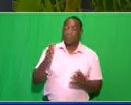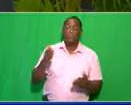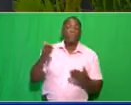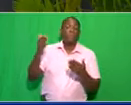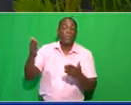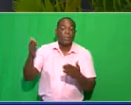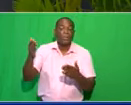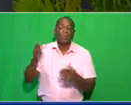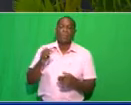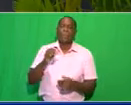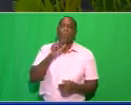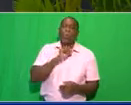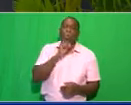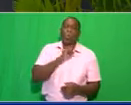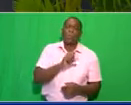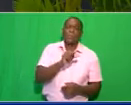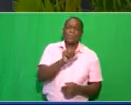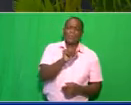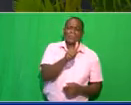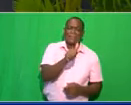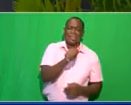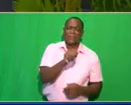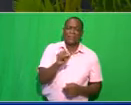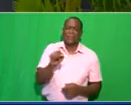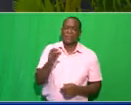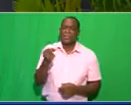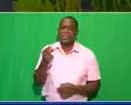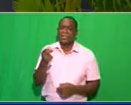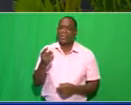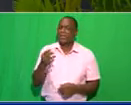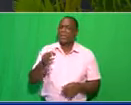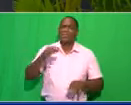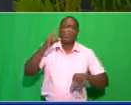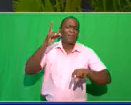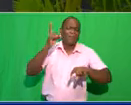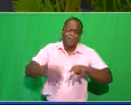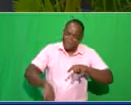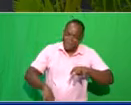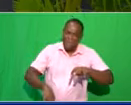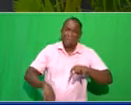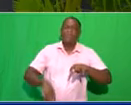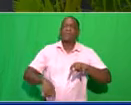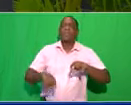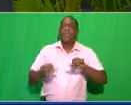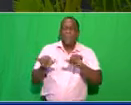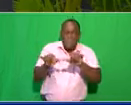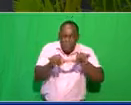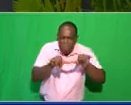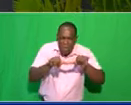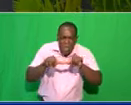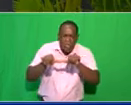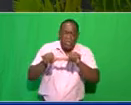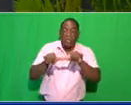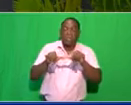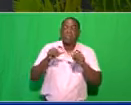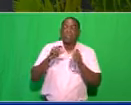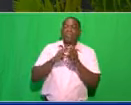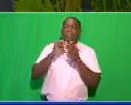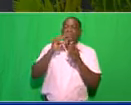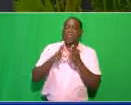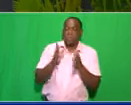you cannot measure merit with achievement tests. You will always